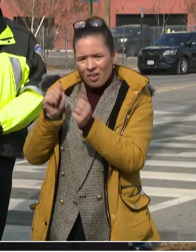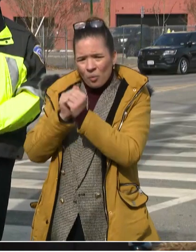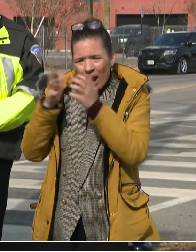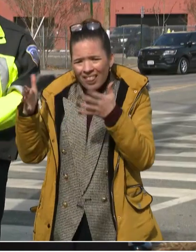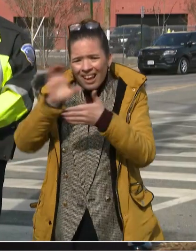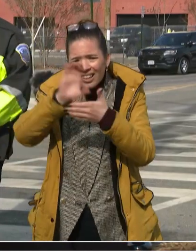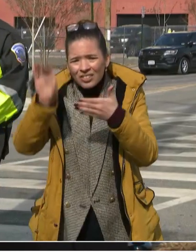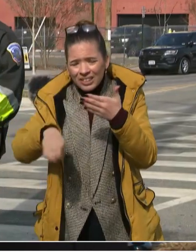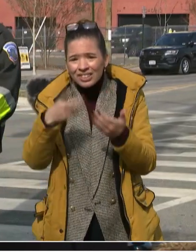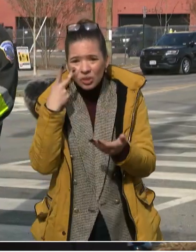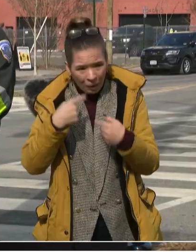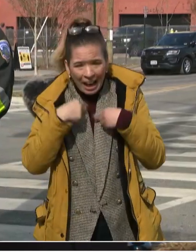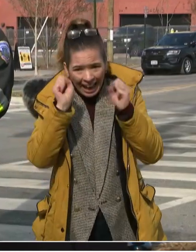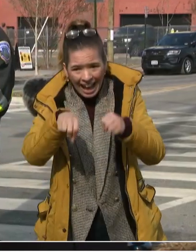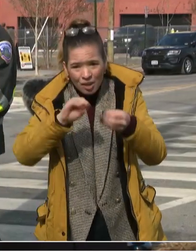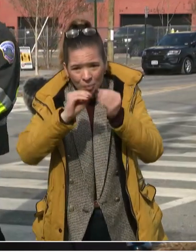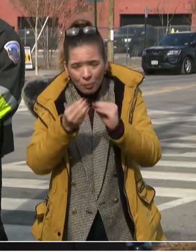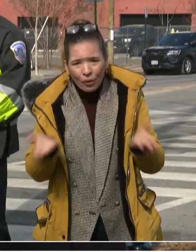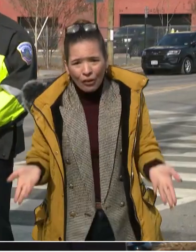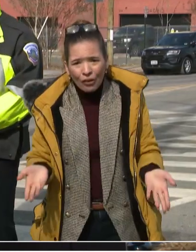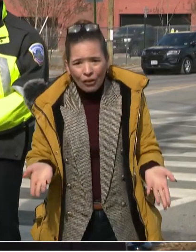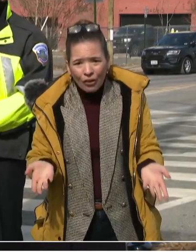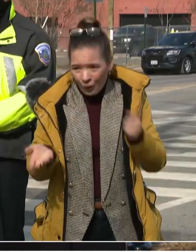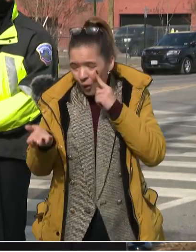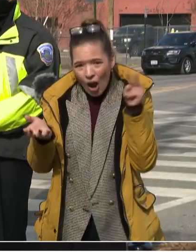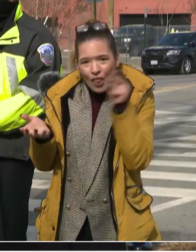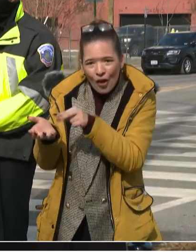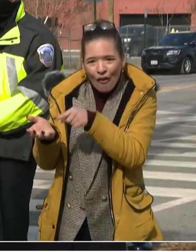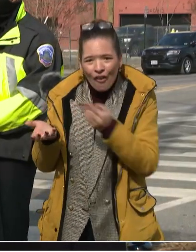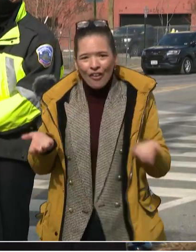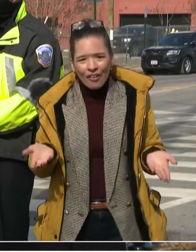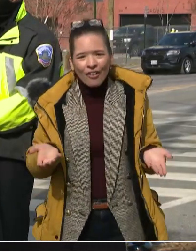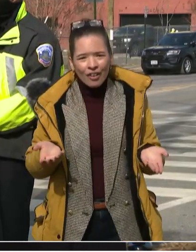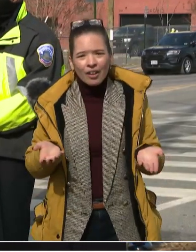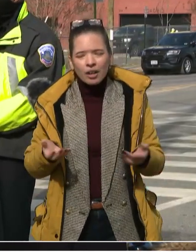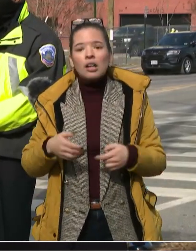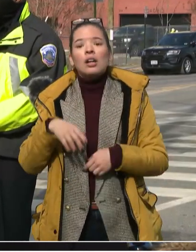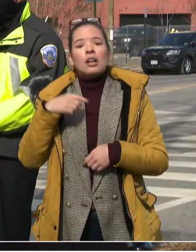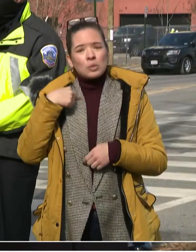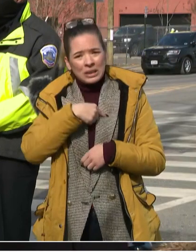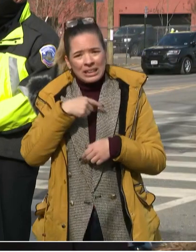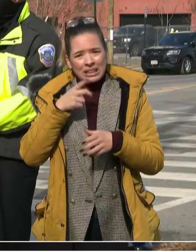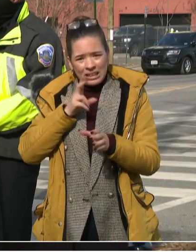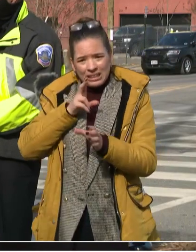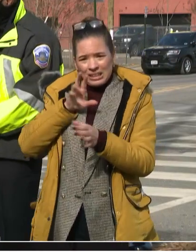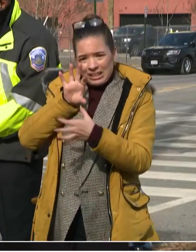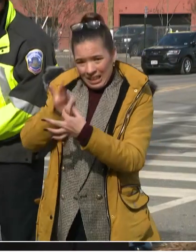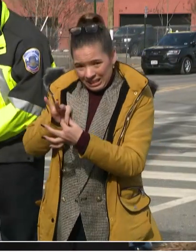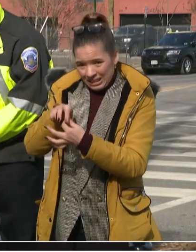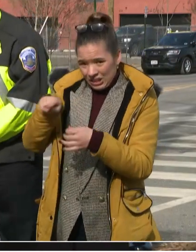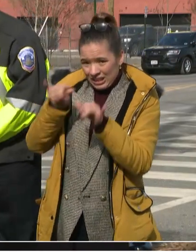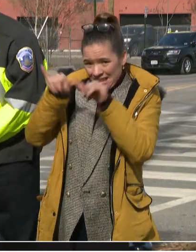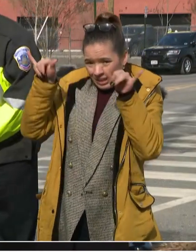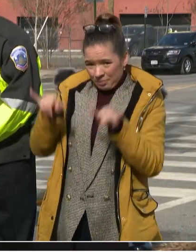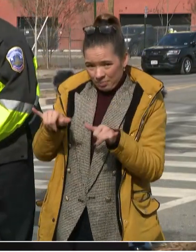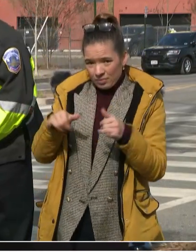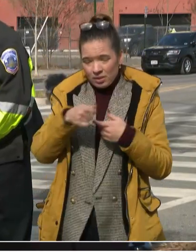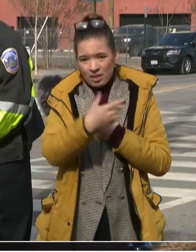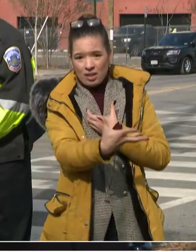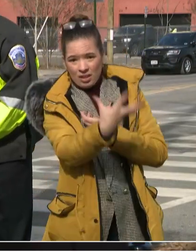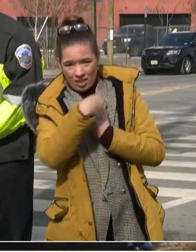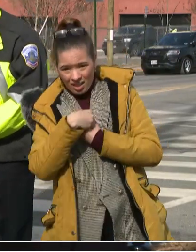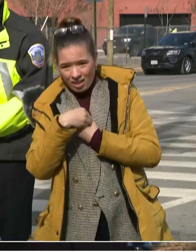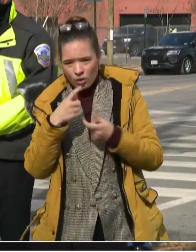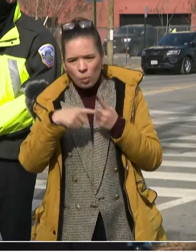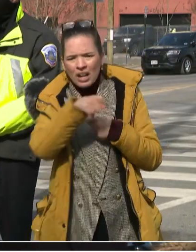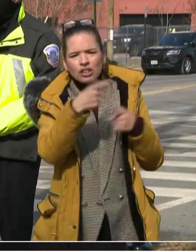show you that. So again, I'll expound. Then when are we going to enjoin the rest of the system to say, what are you doing?